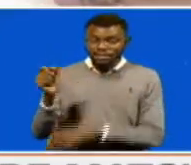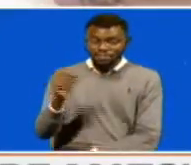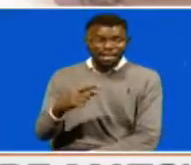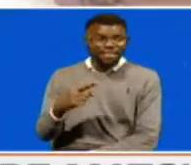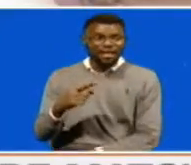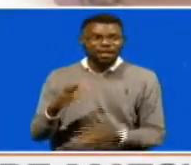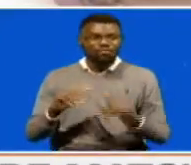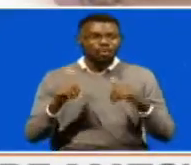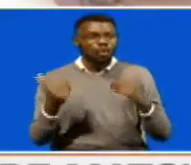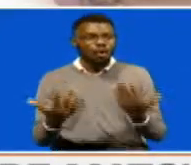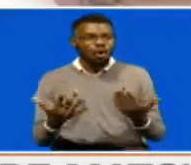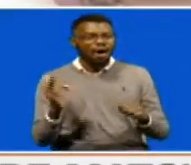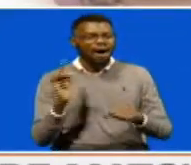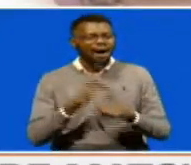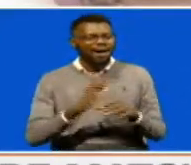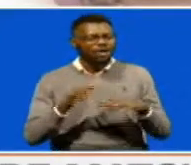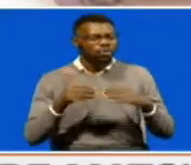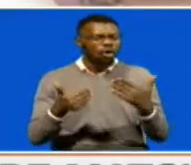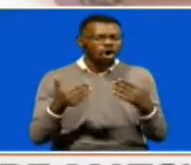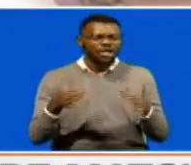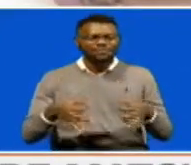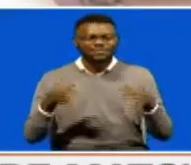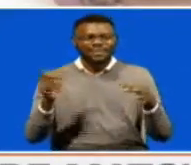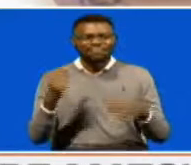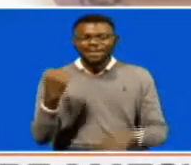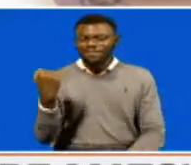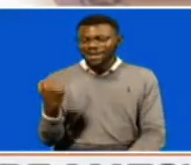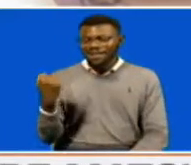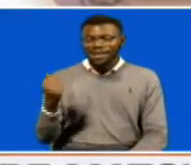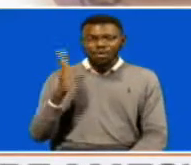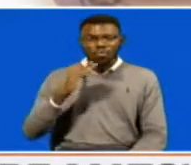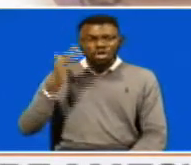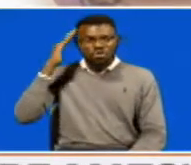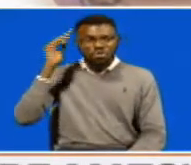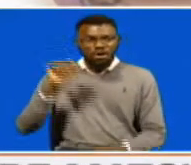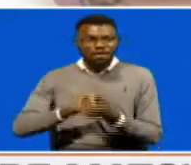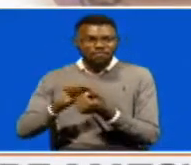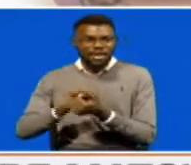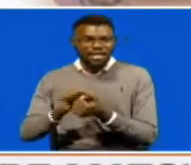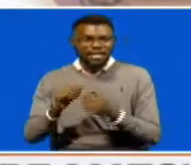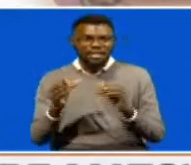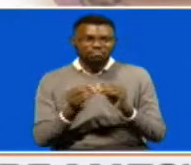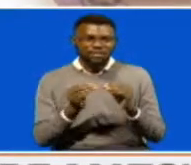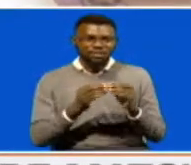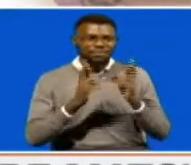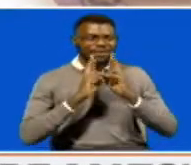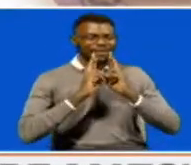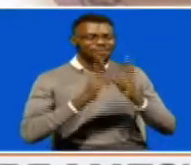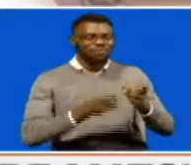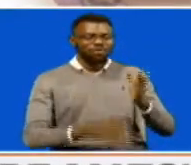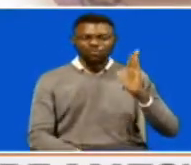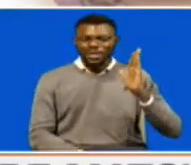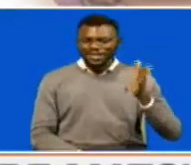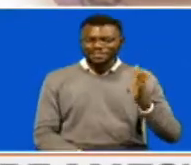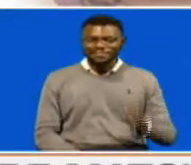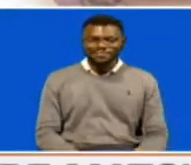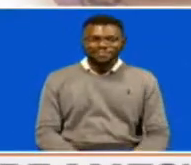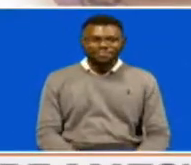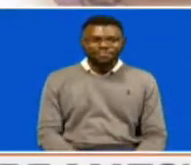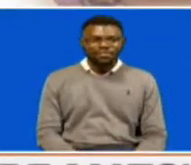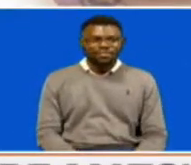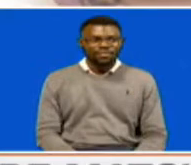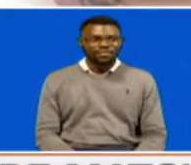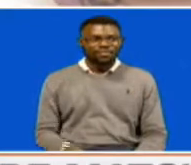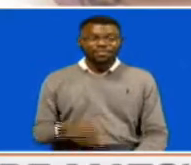ama ali ama mwezi wa 5 katikati. Tutajua by Friday. Tutawapatia ripoti by Friday.